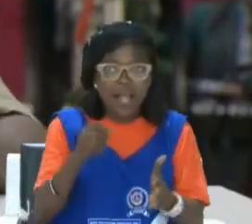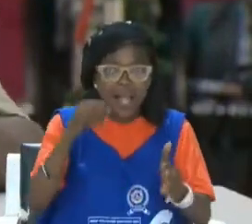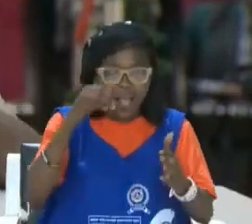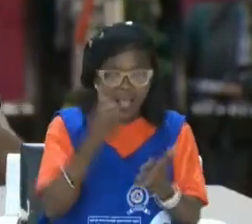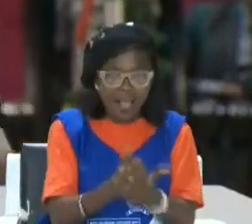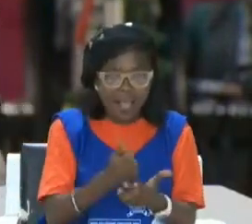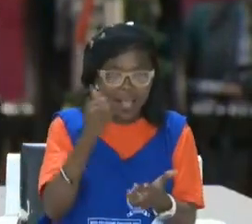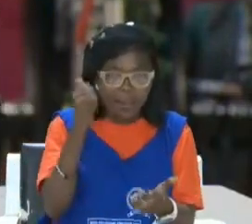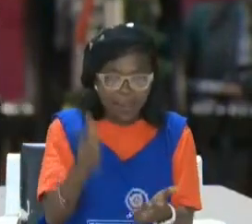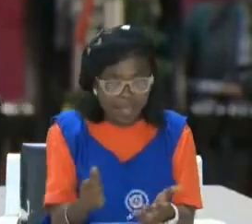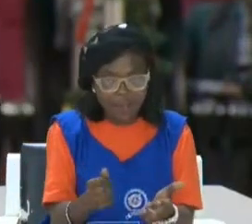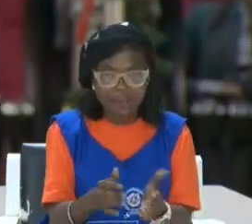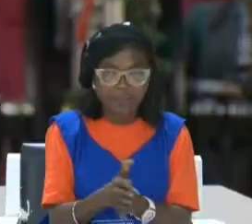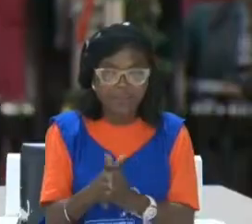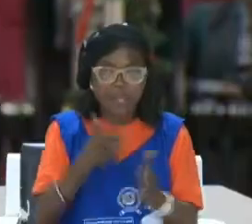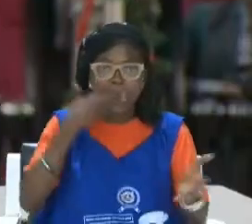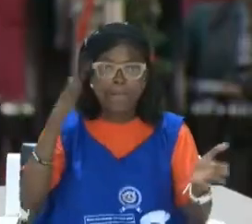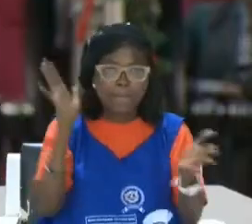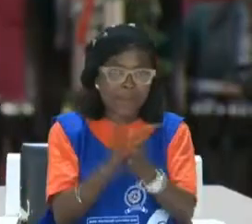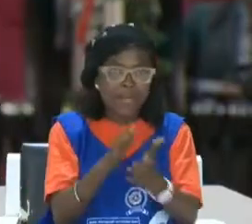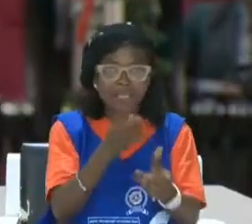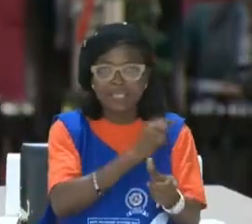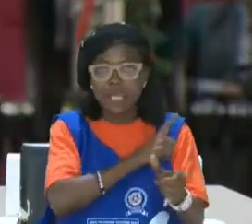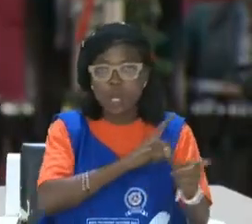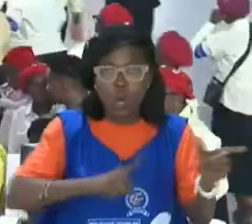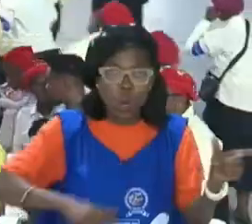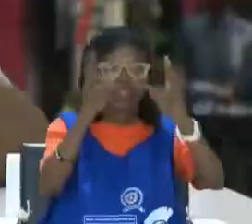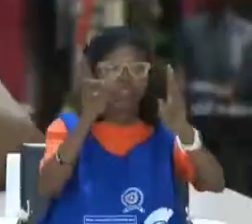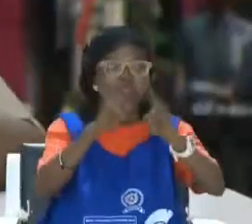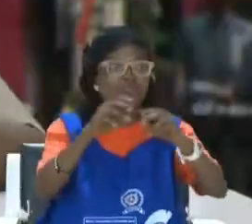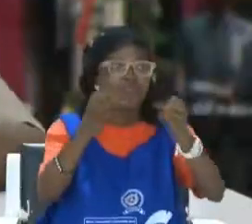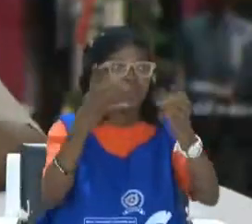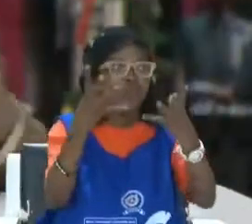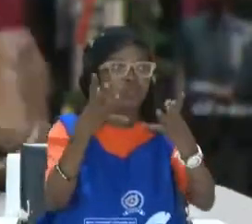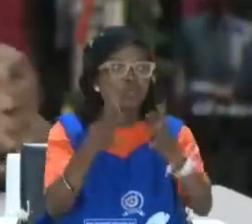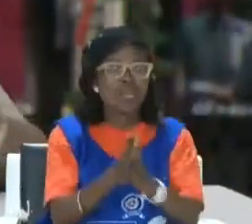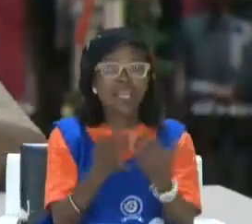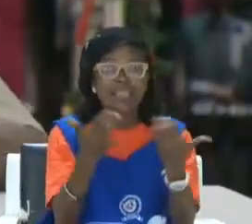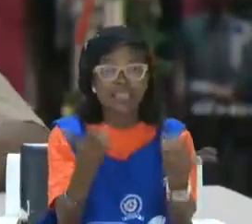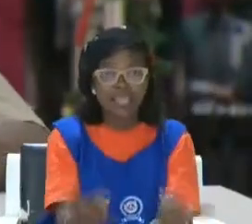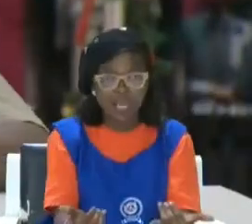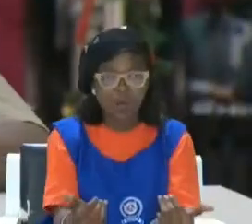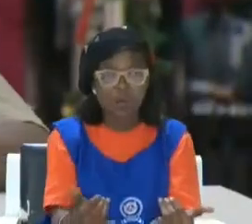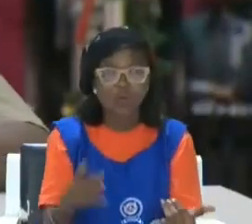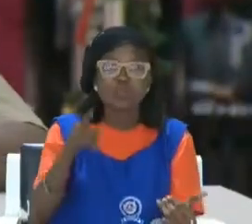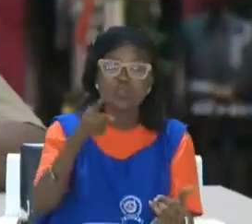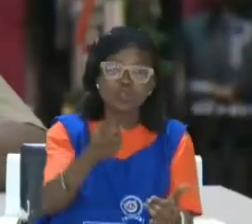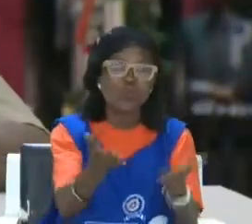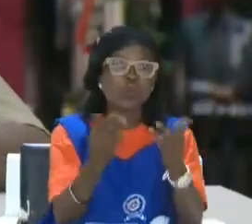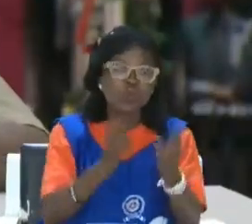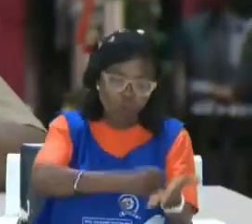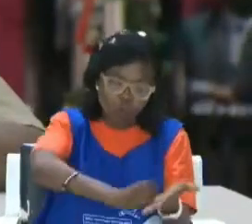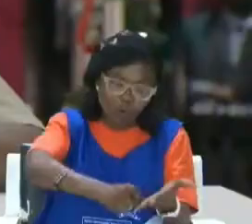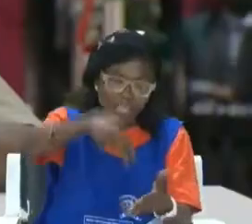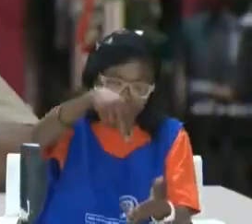Amen. Praise the Lord. Now you want to write down your prayer points.